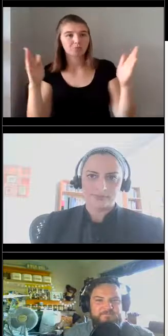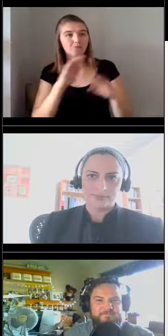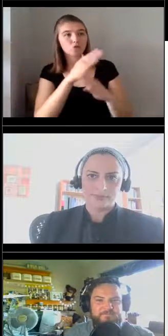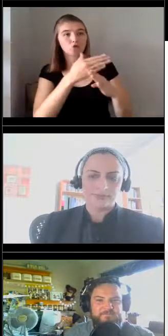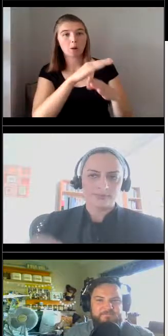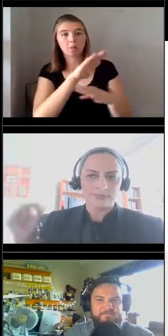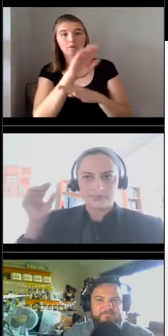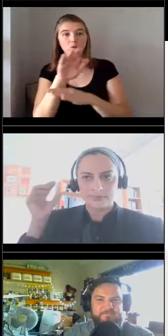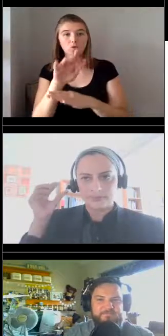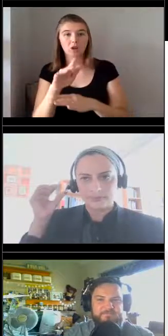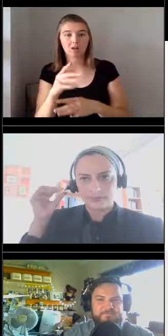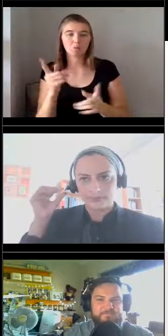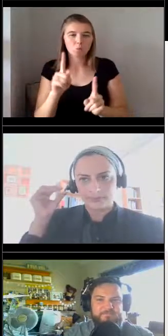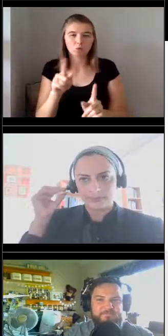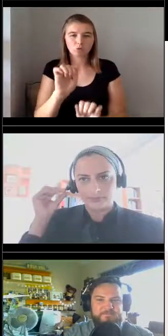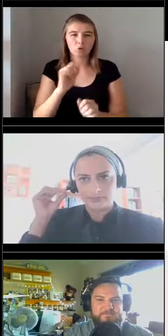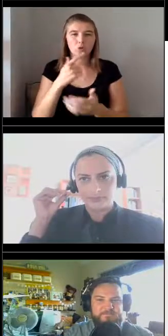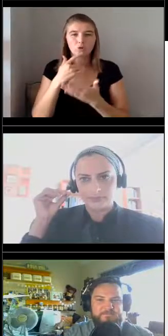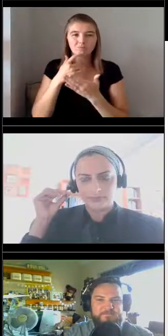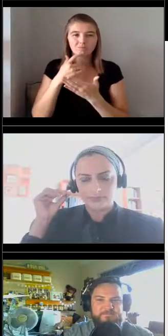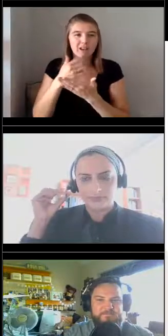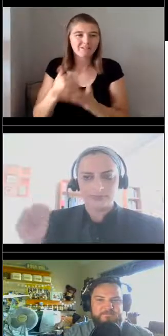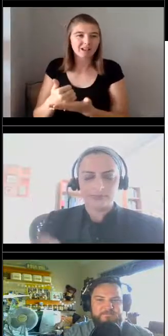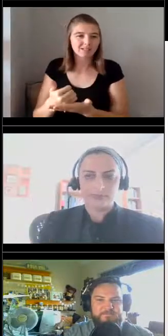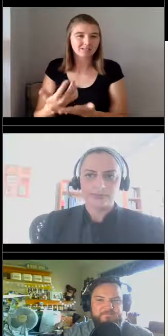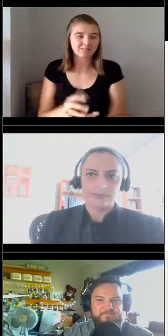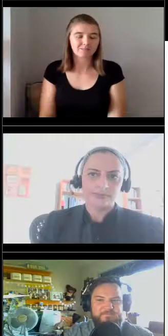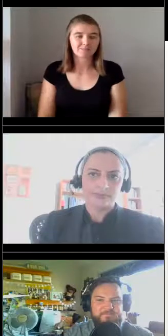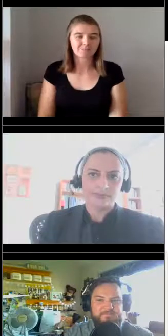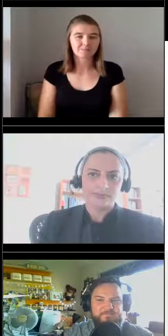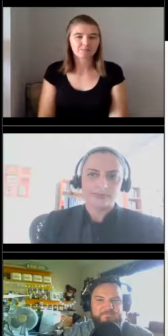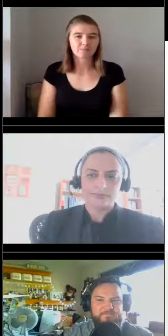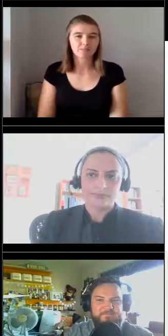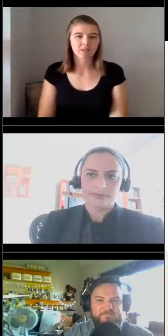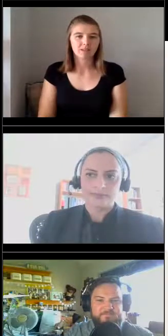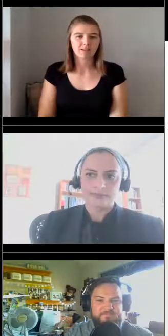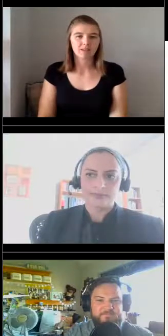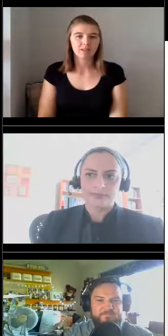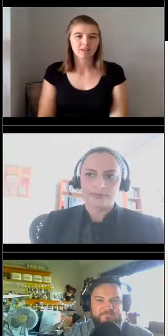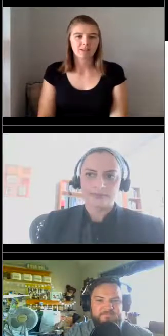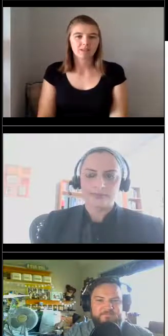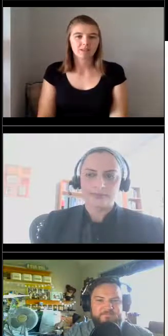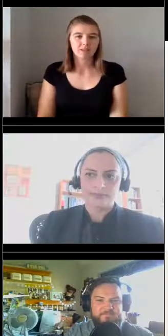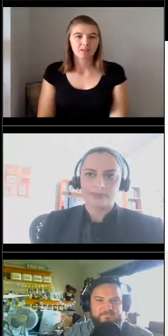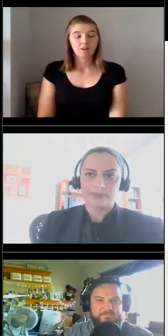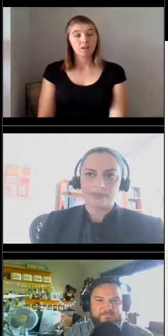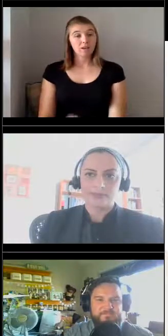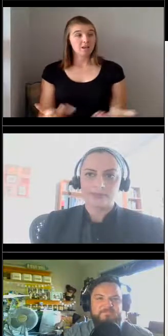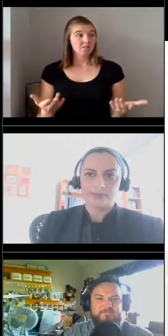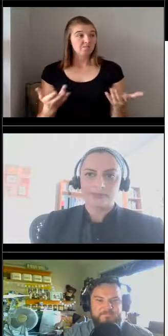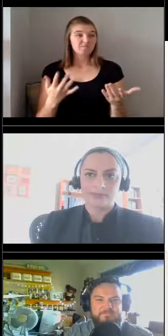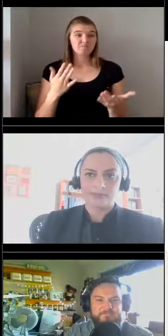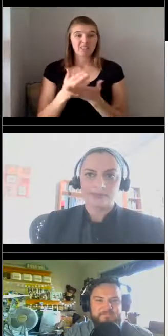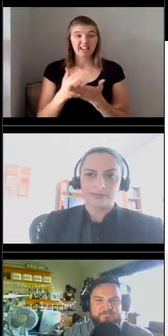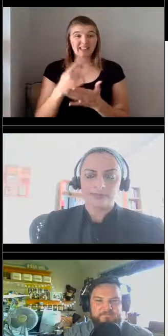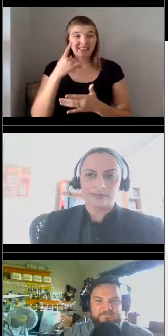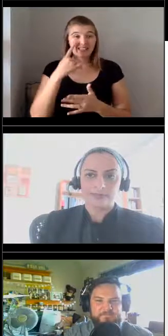I think if you're interested in, you know, getting out of the research labs,